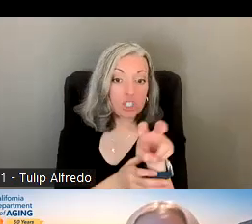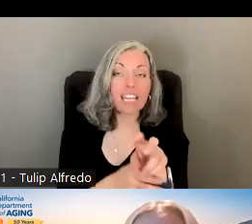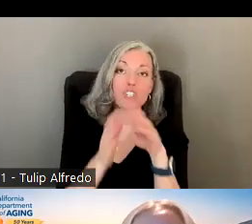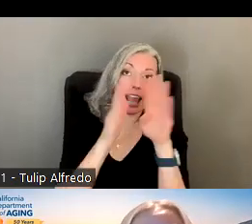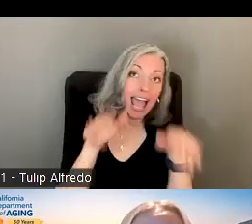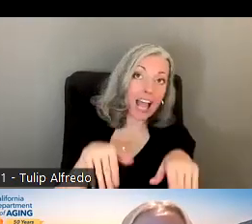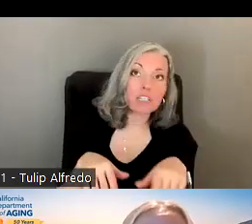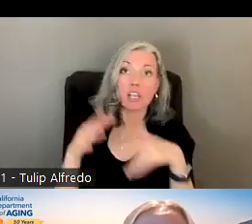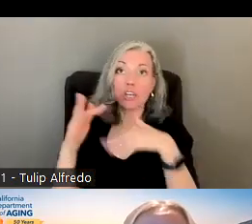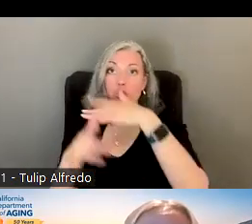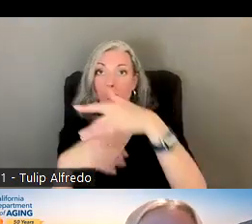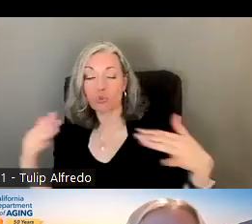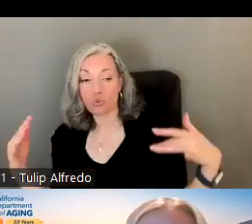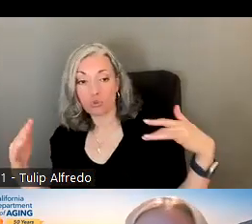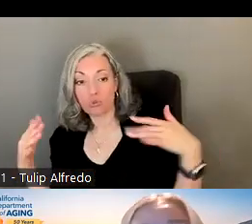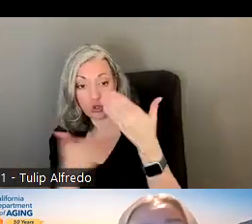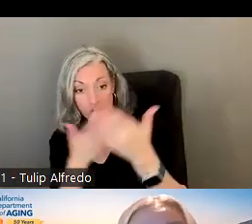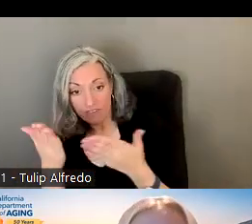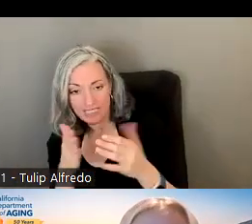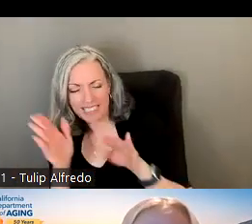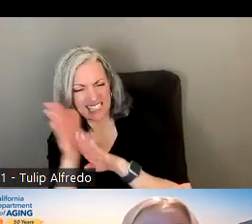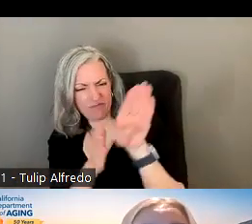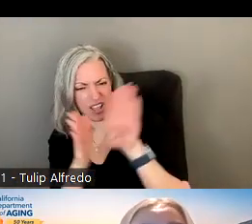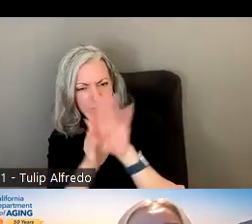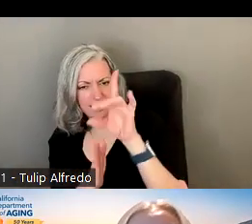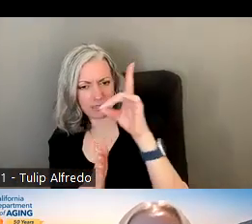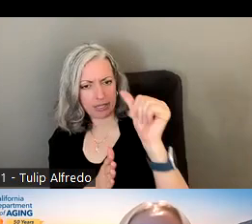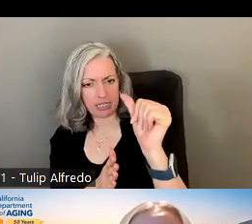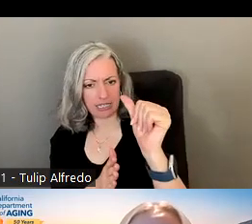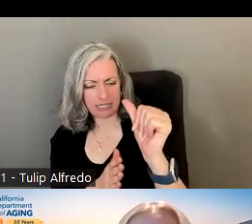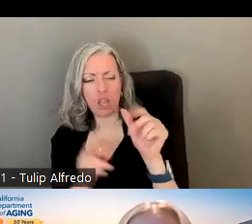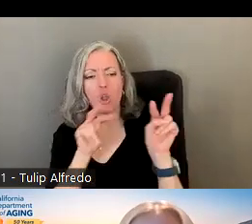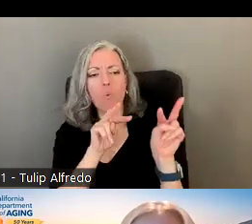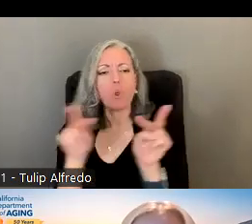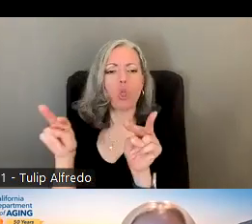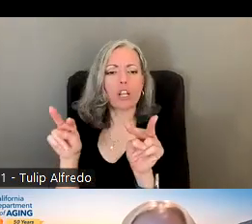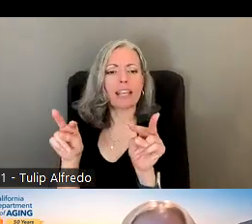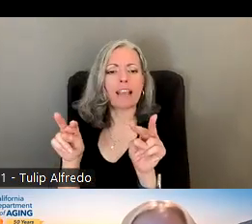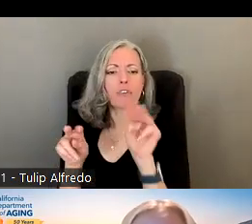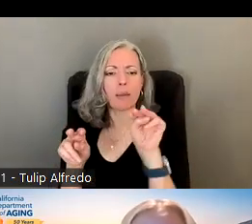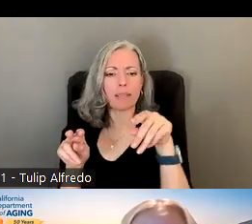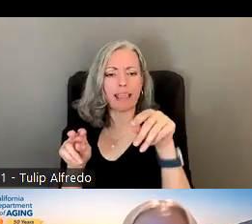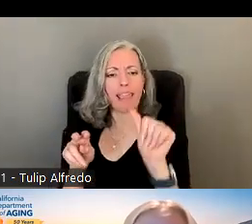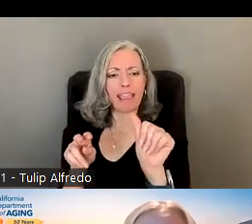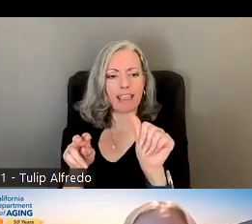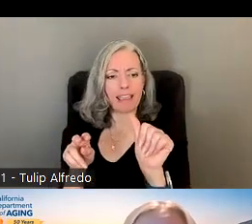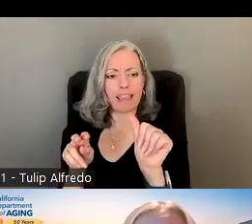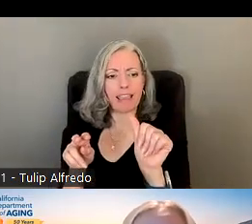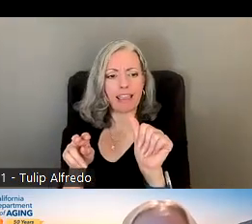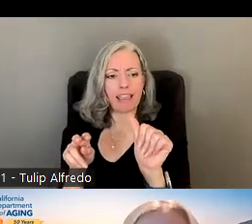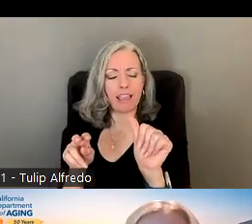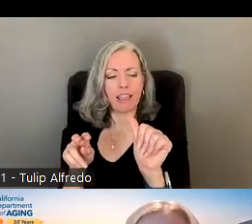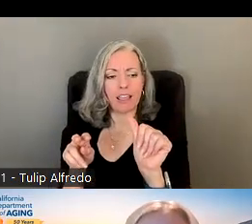housing, social services, developmental disabilities. We're looking, as the Master Plan for Aging